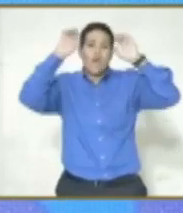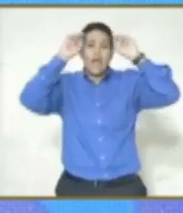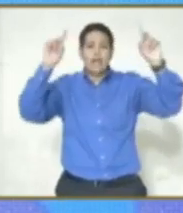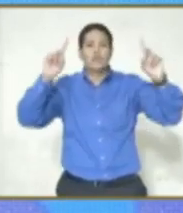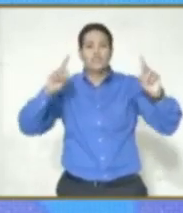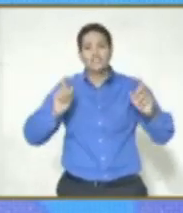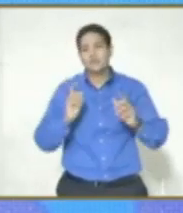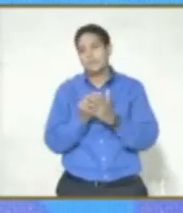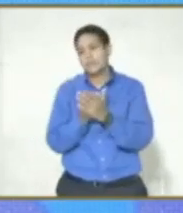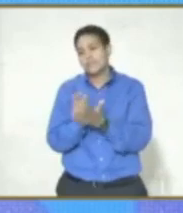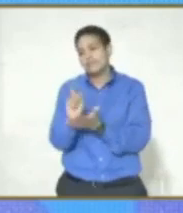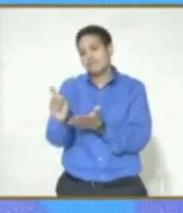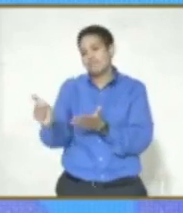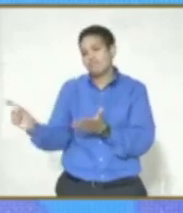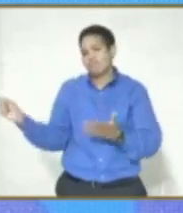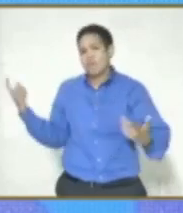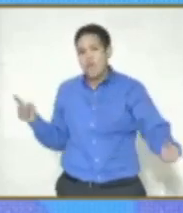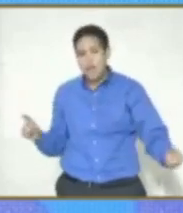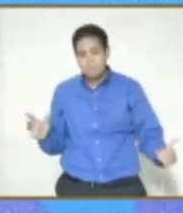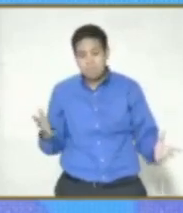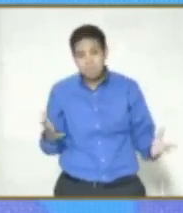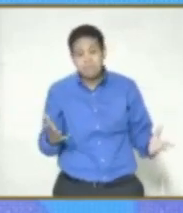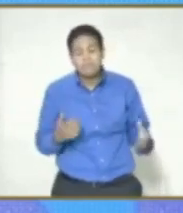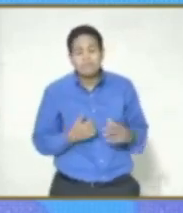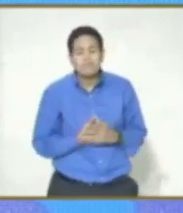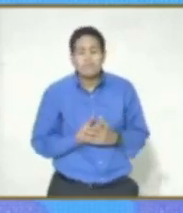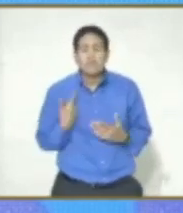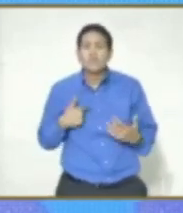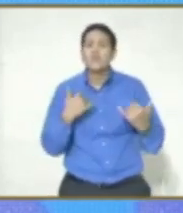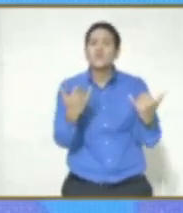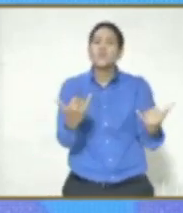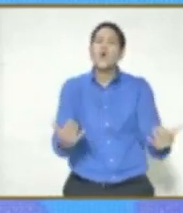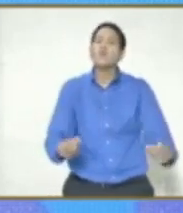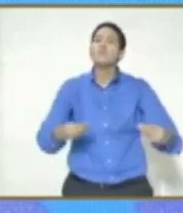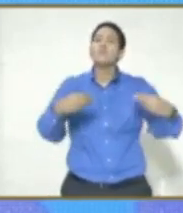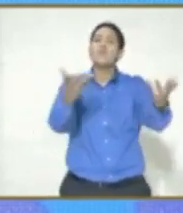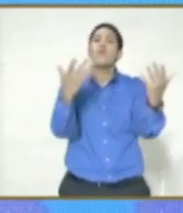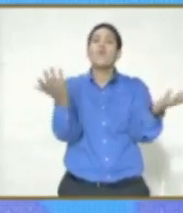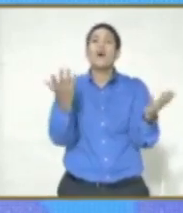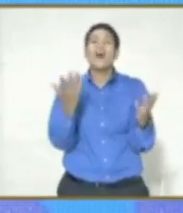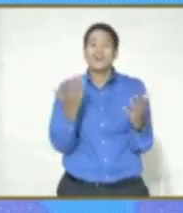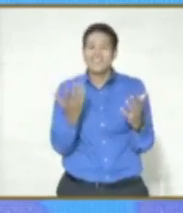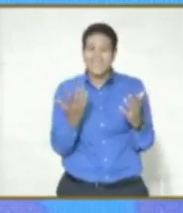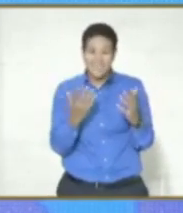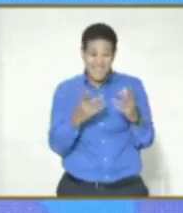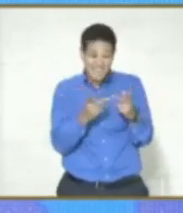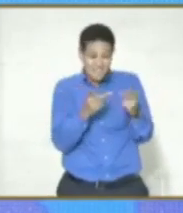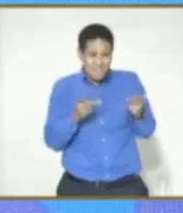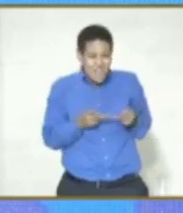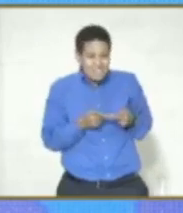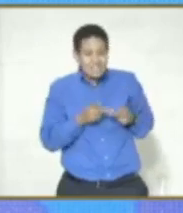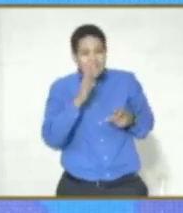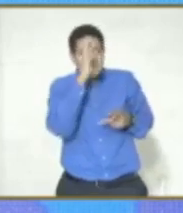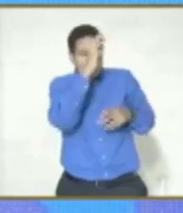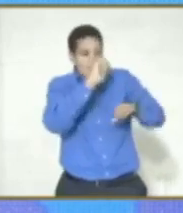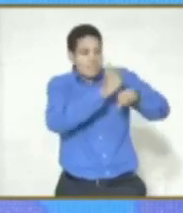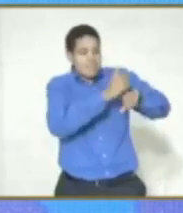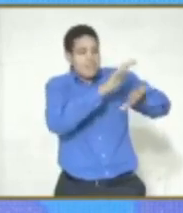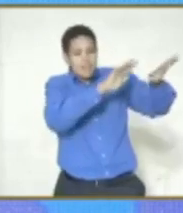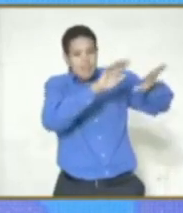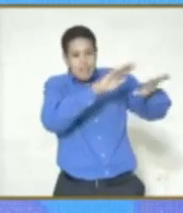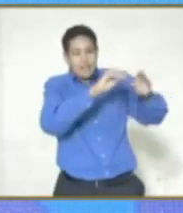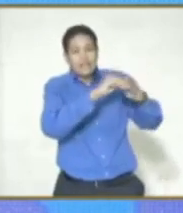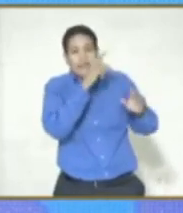educational grants. We are now creating a makeshift facility in